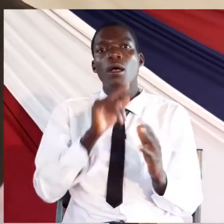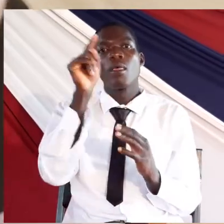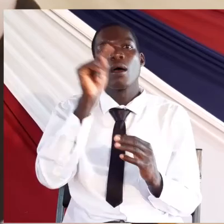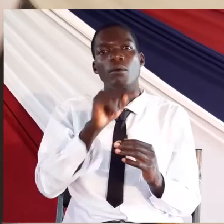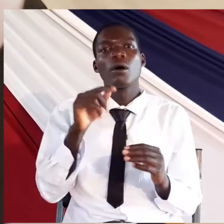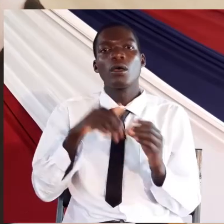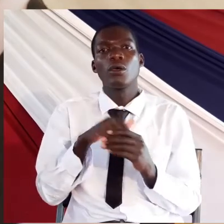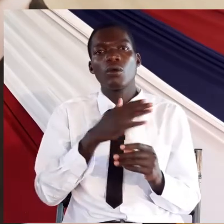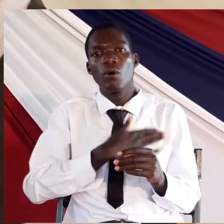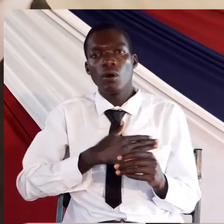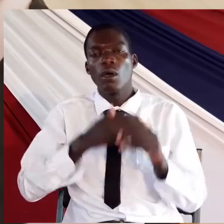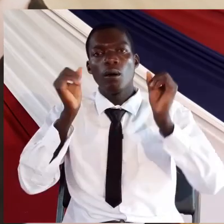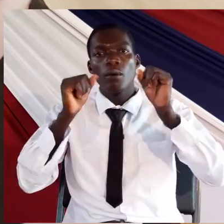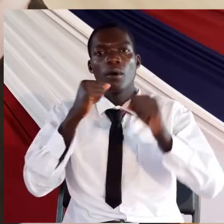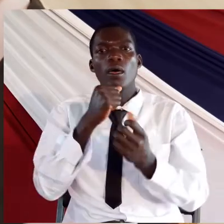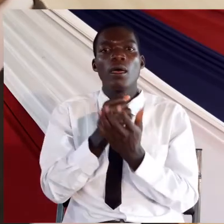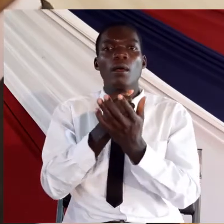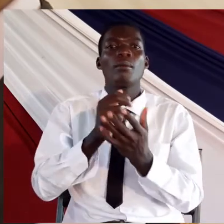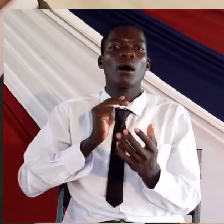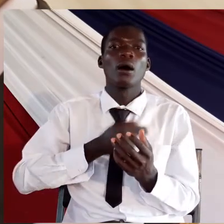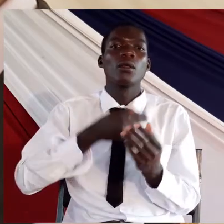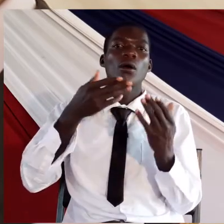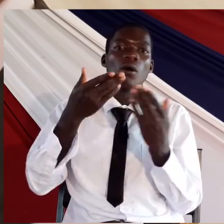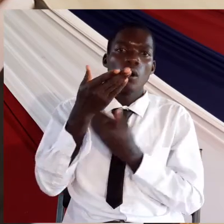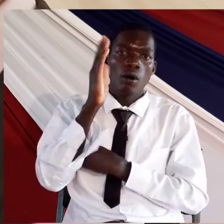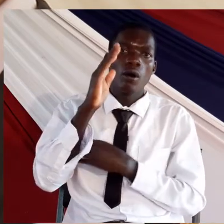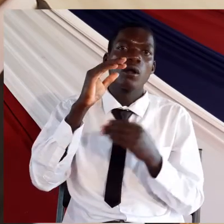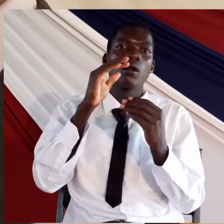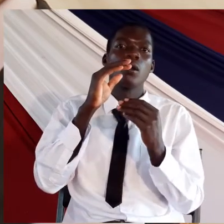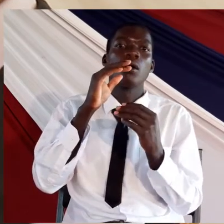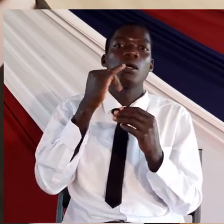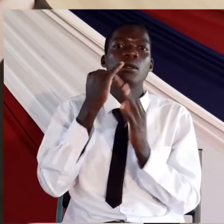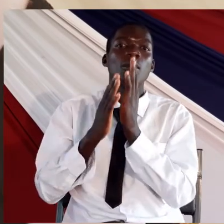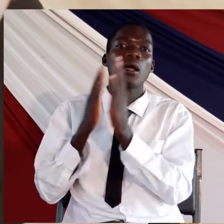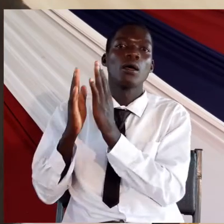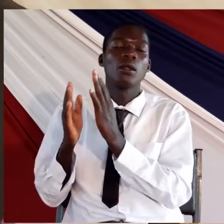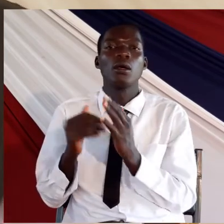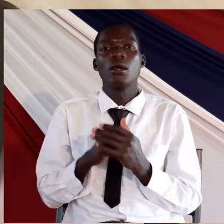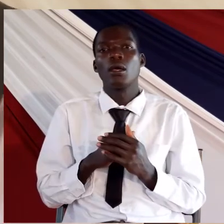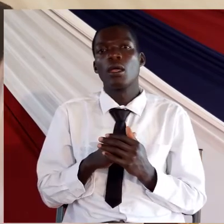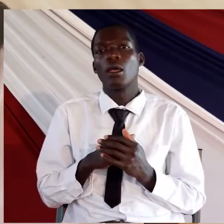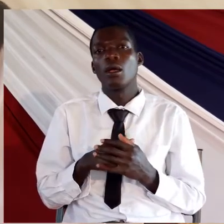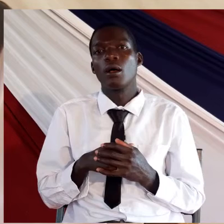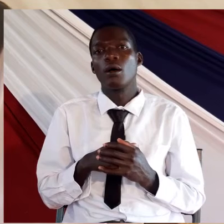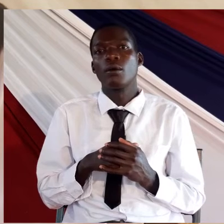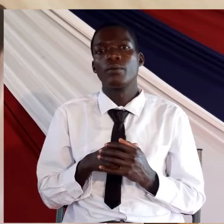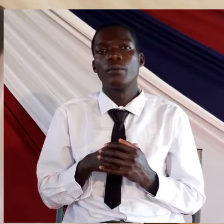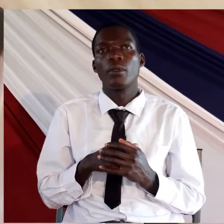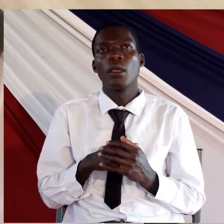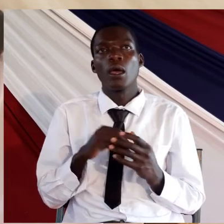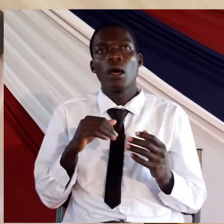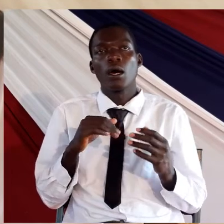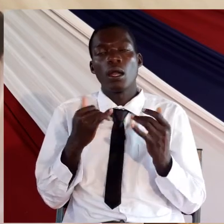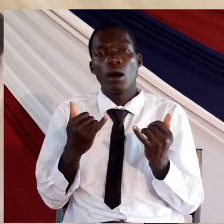would help us identify God and his plan of salvation for us. Exactly. Right. Elder Genga, just as